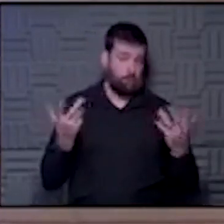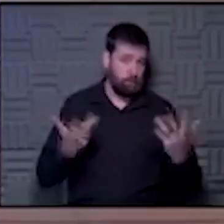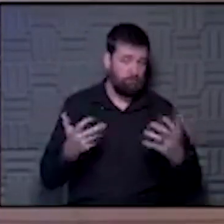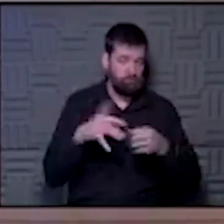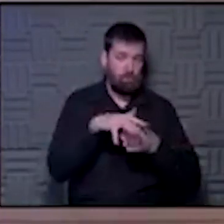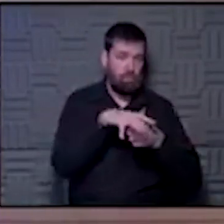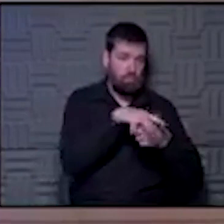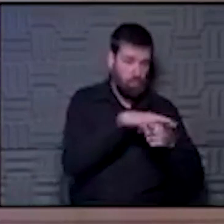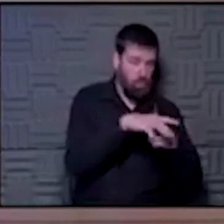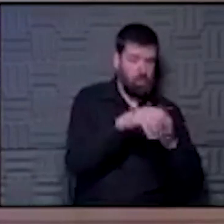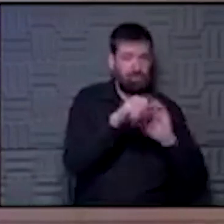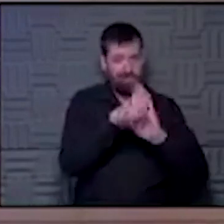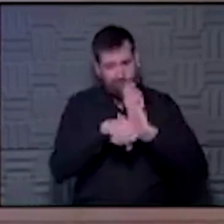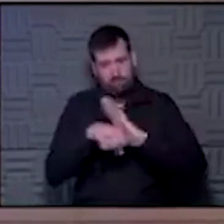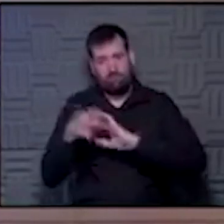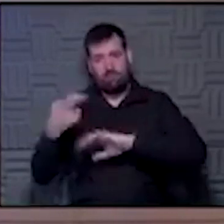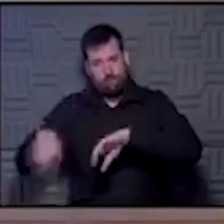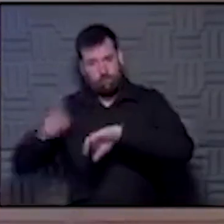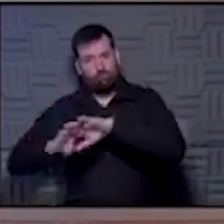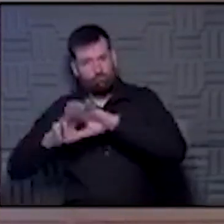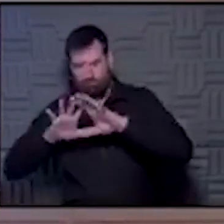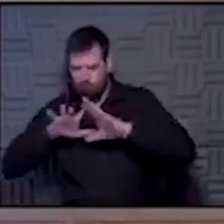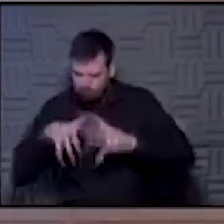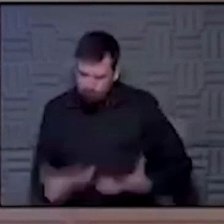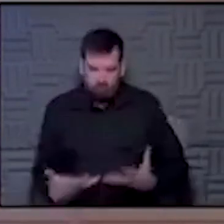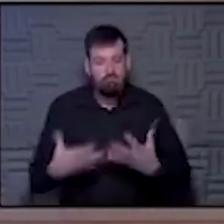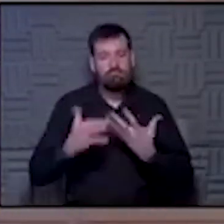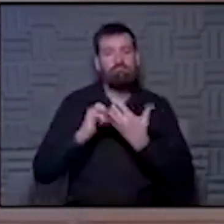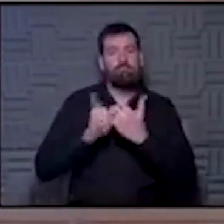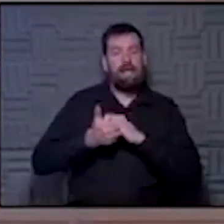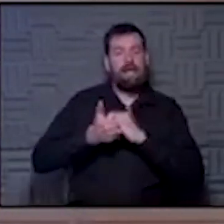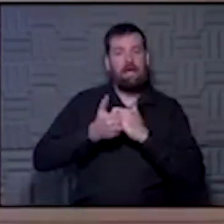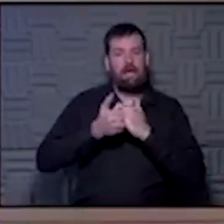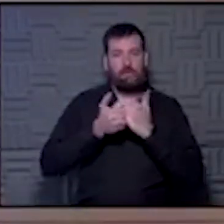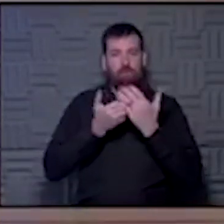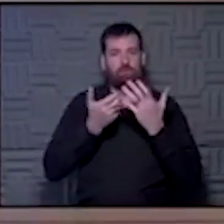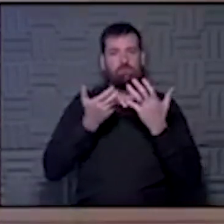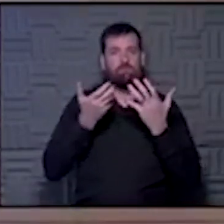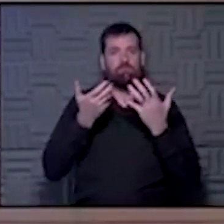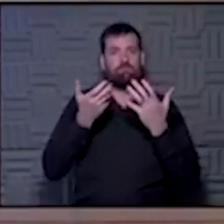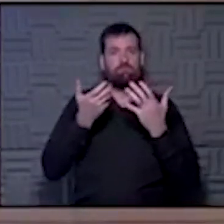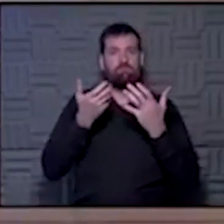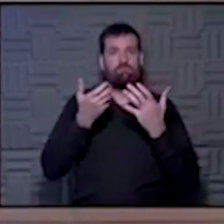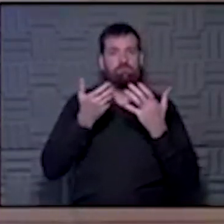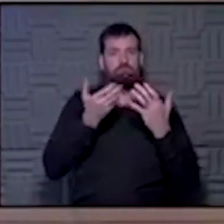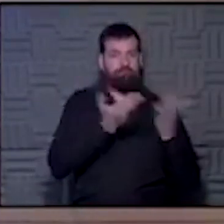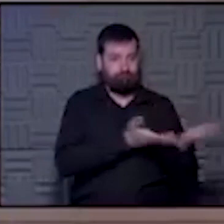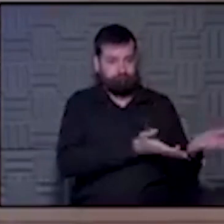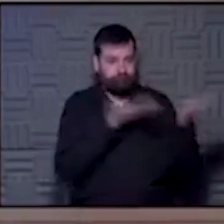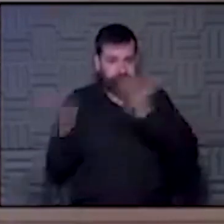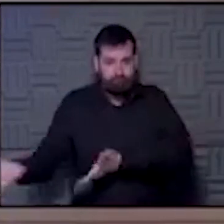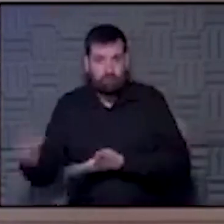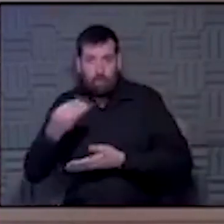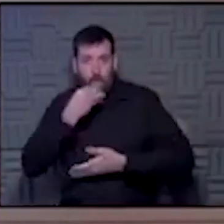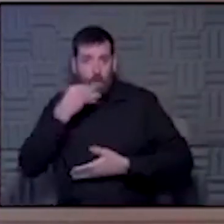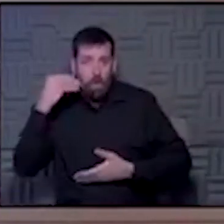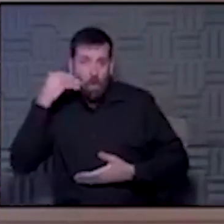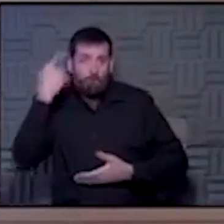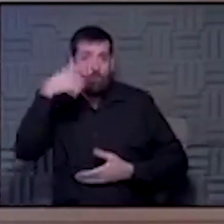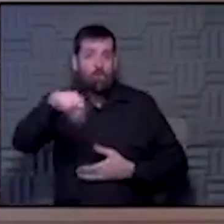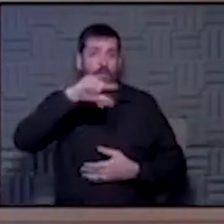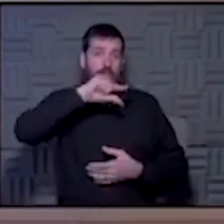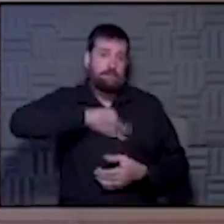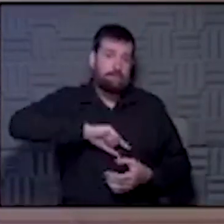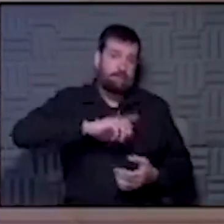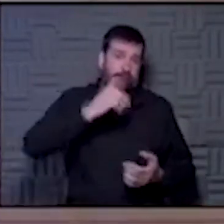local, state, and national level, how we can work through things like taking someone's loved one home for Thanksgiving dinner. And